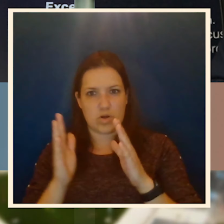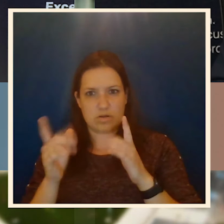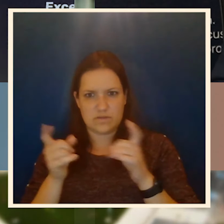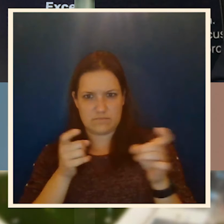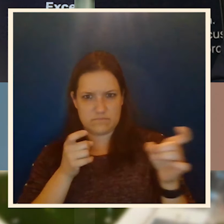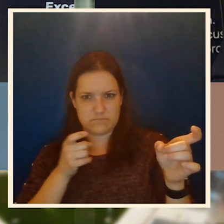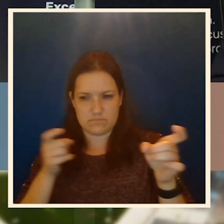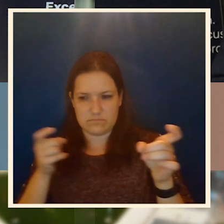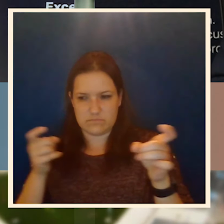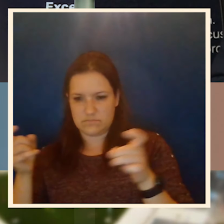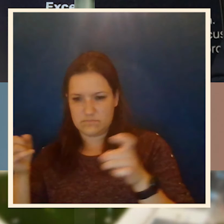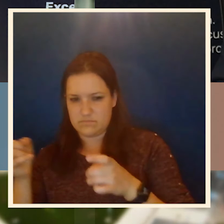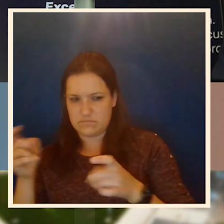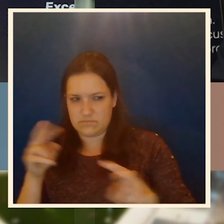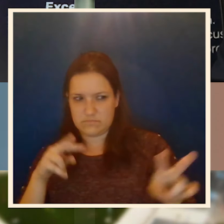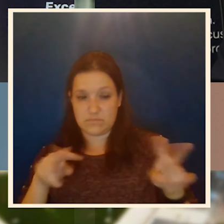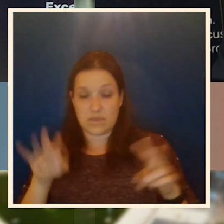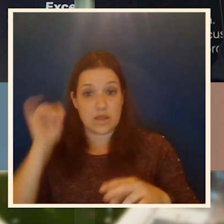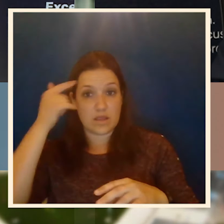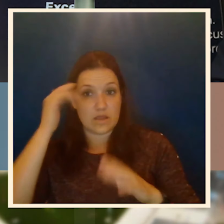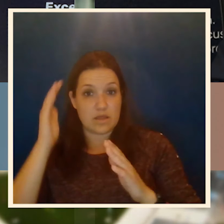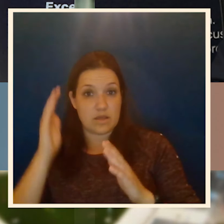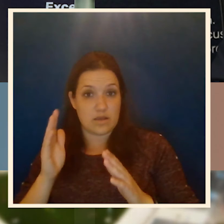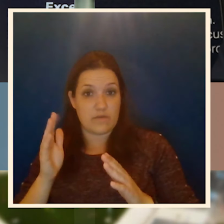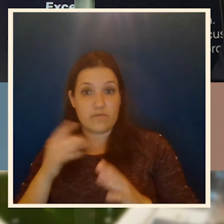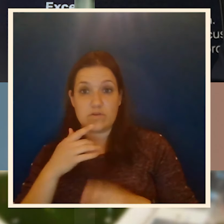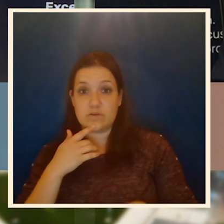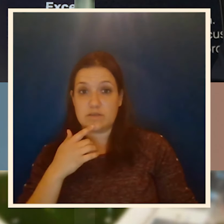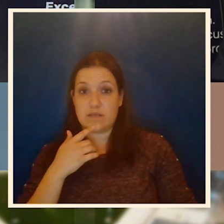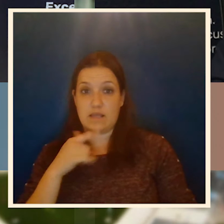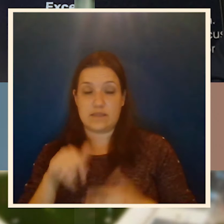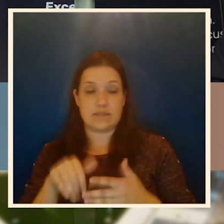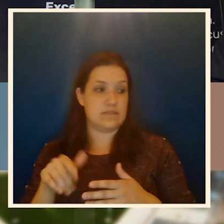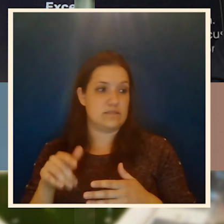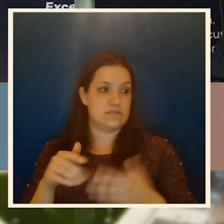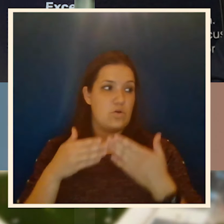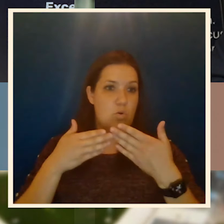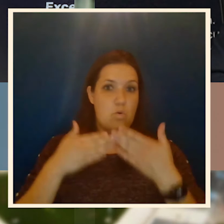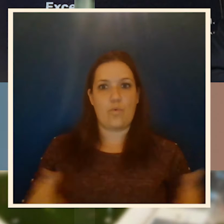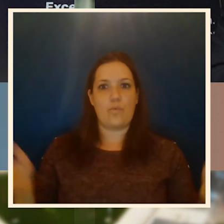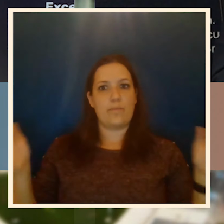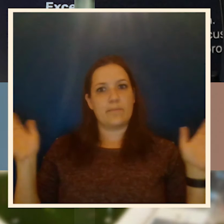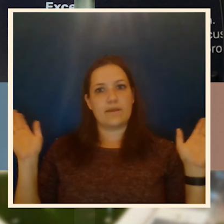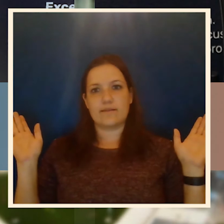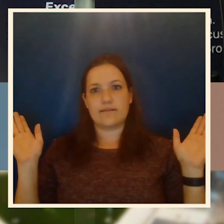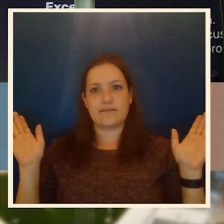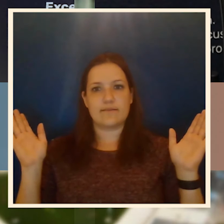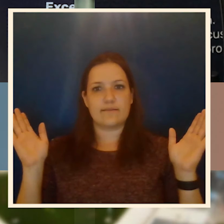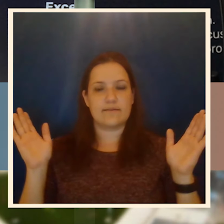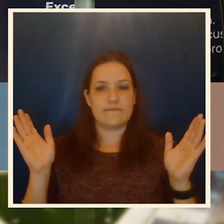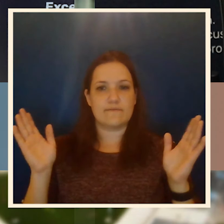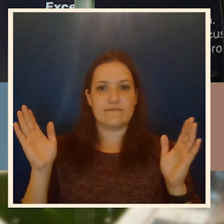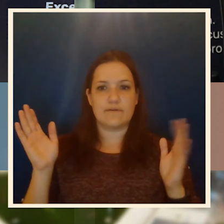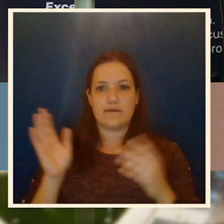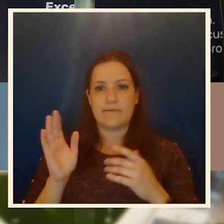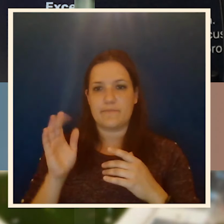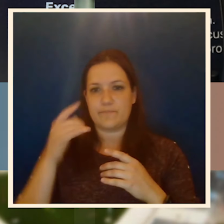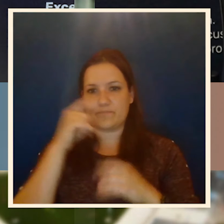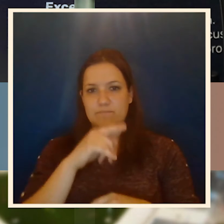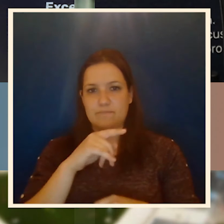agency, which govern workers across the state, even though the governor